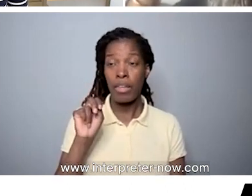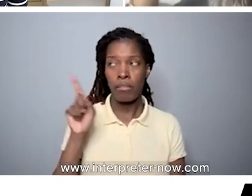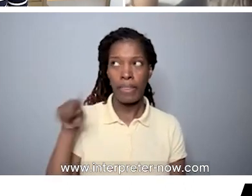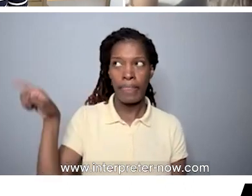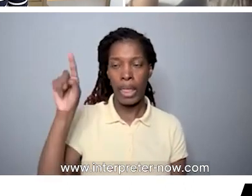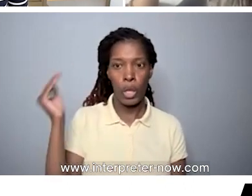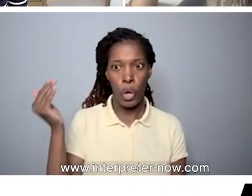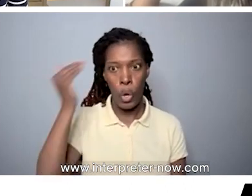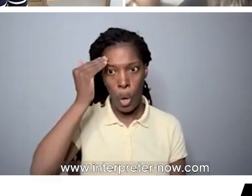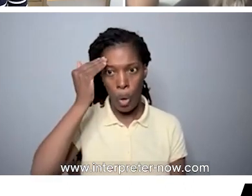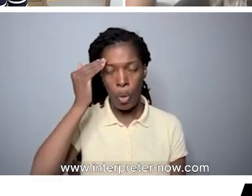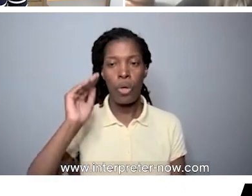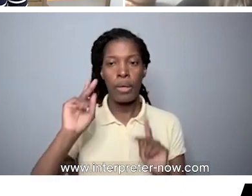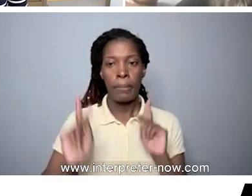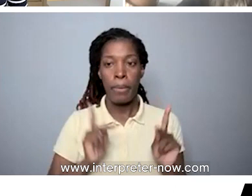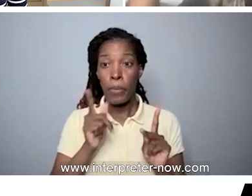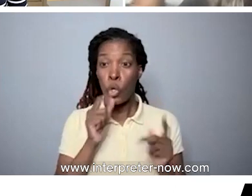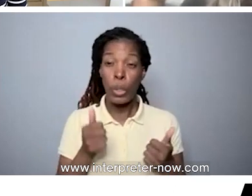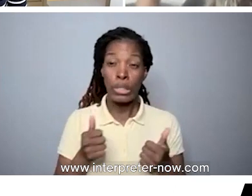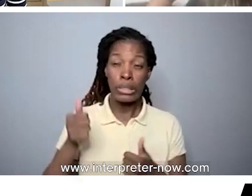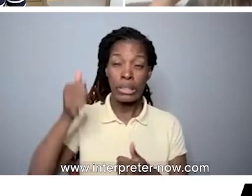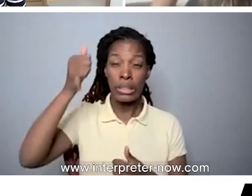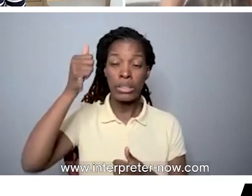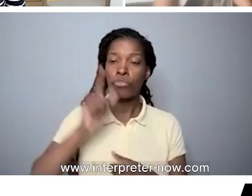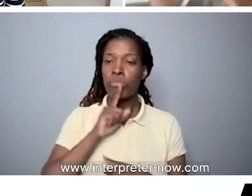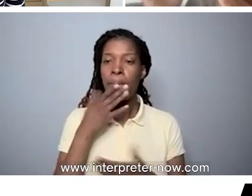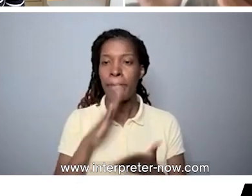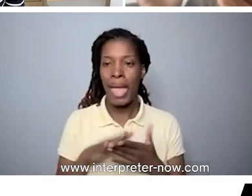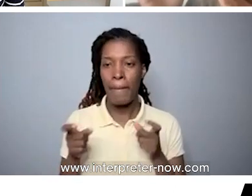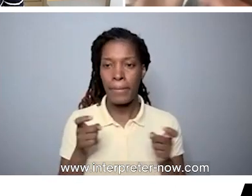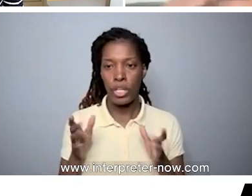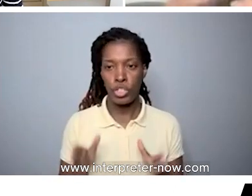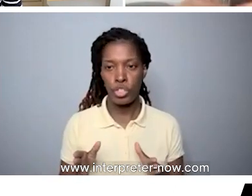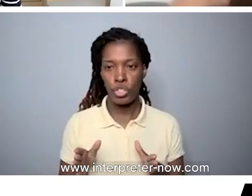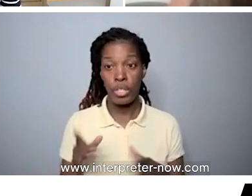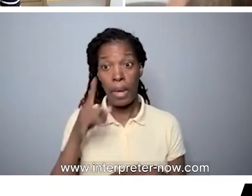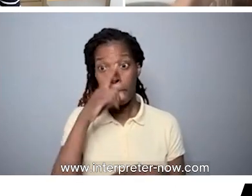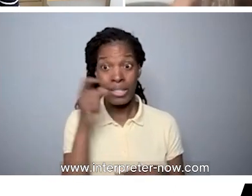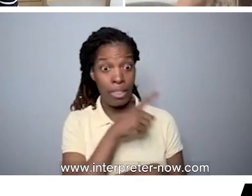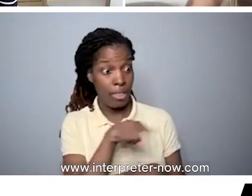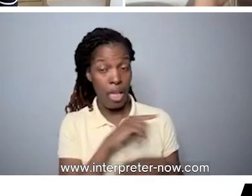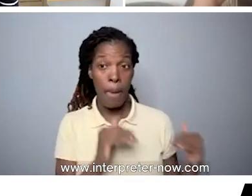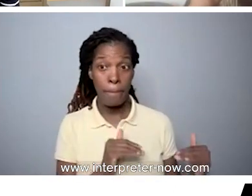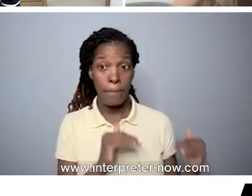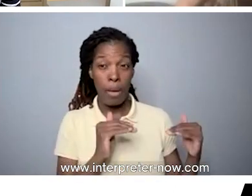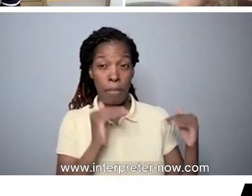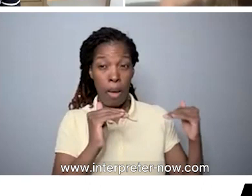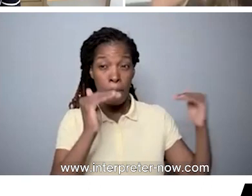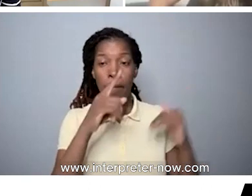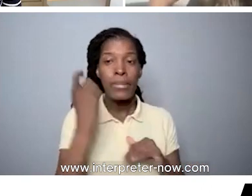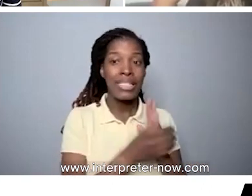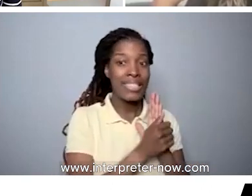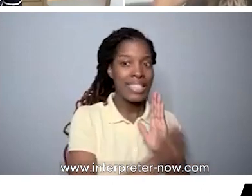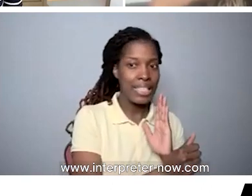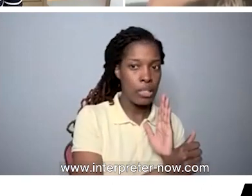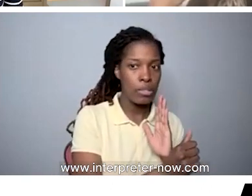they get promoted because of their expertise, not because of their people management skills. But like, but that is right. So it's not, it is a thing